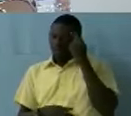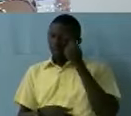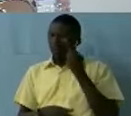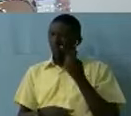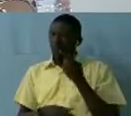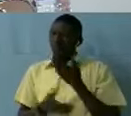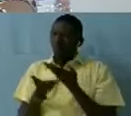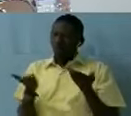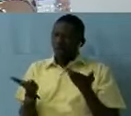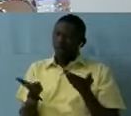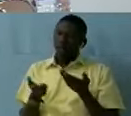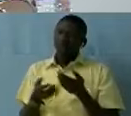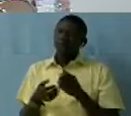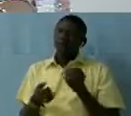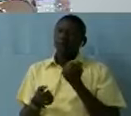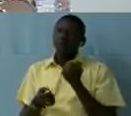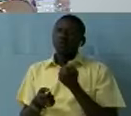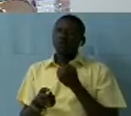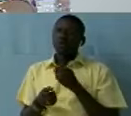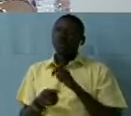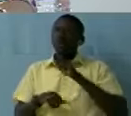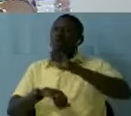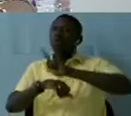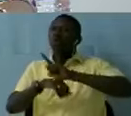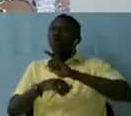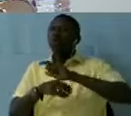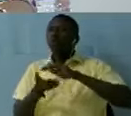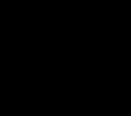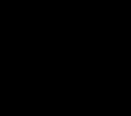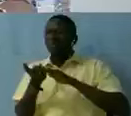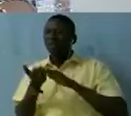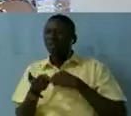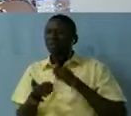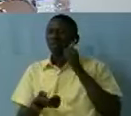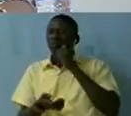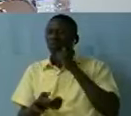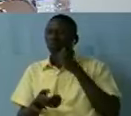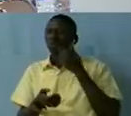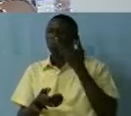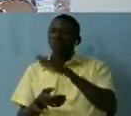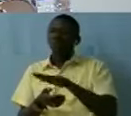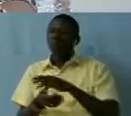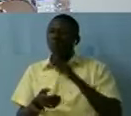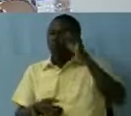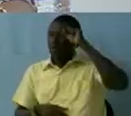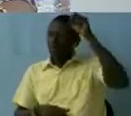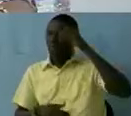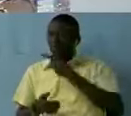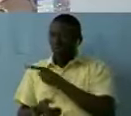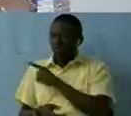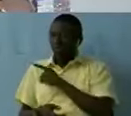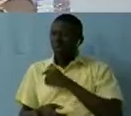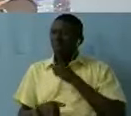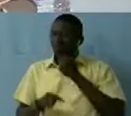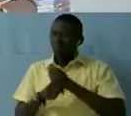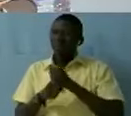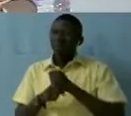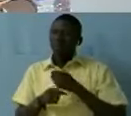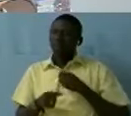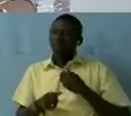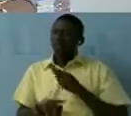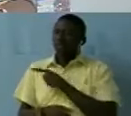reason, coupled with the herbs I used to drink from the president treatment, the sickness even worse. So